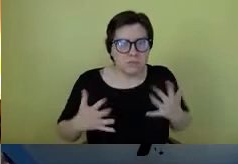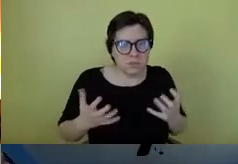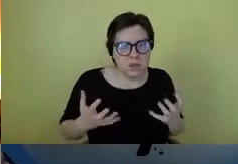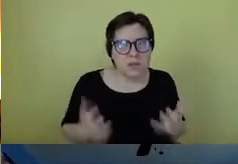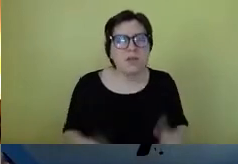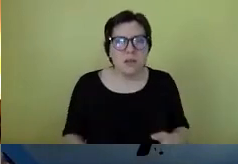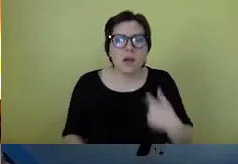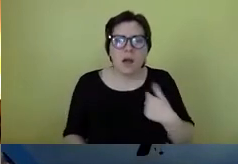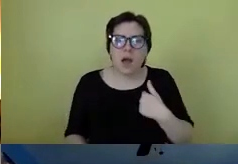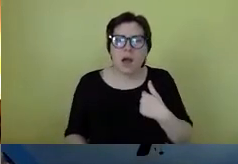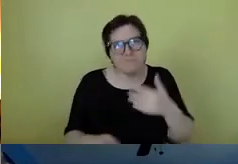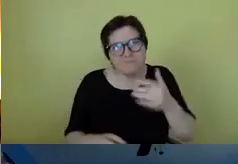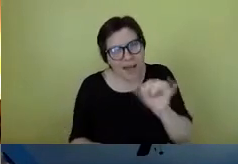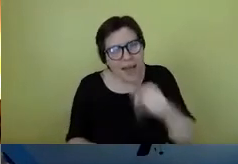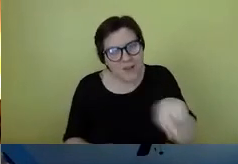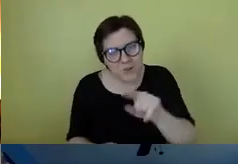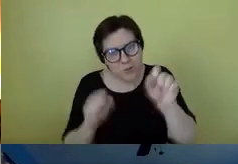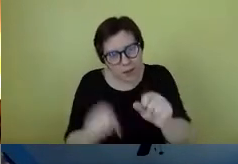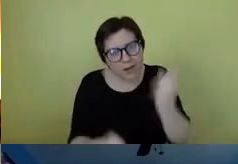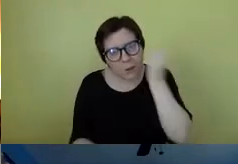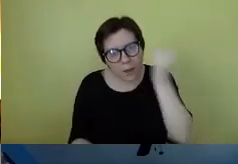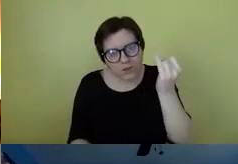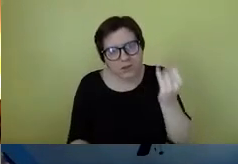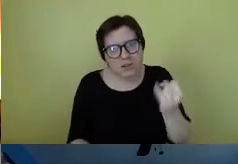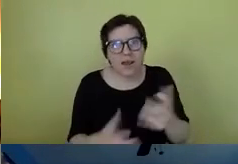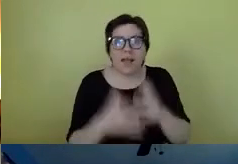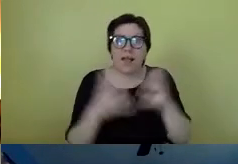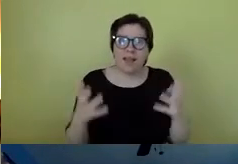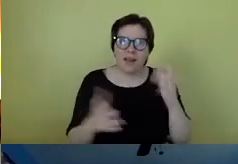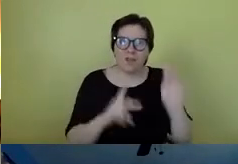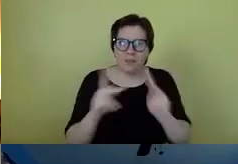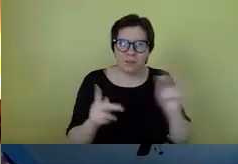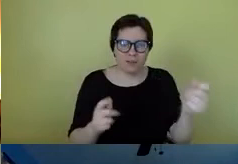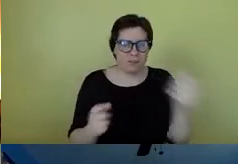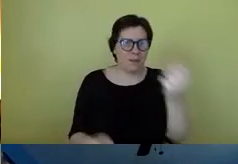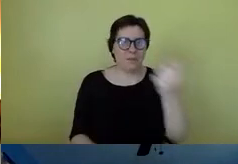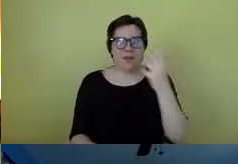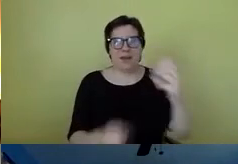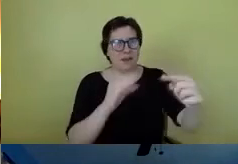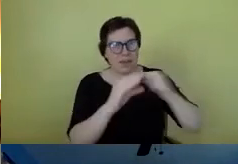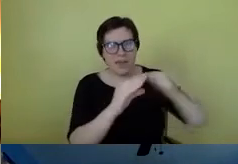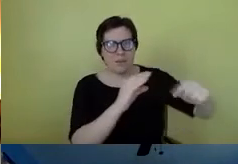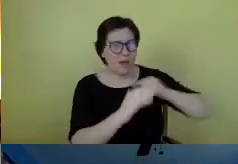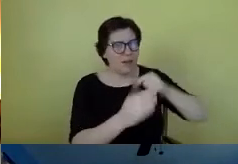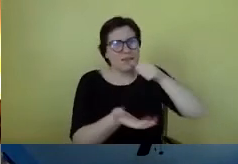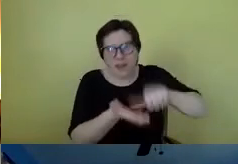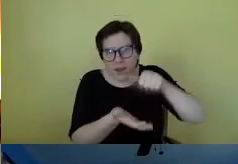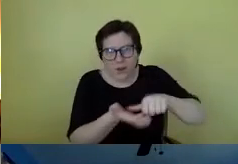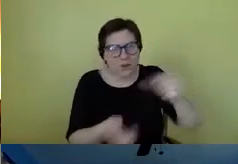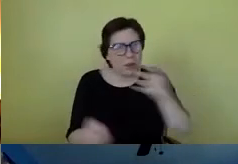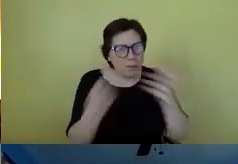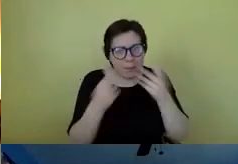I get, as you well imagine, a lot of communications, emails, letters. Open it